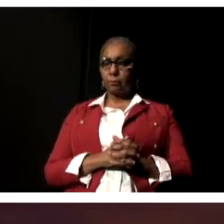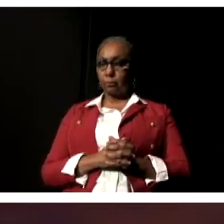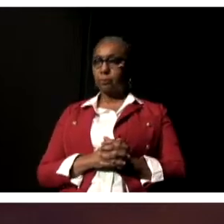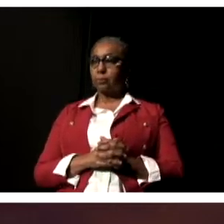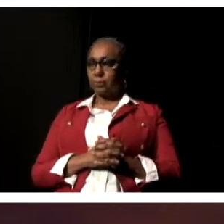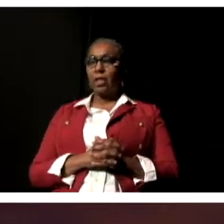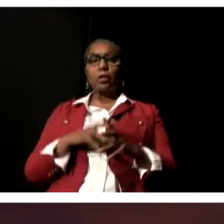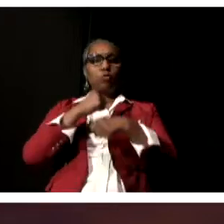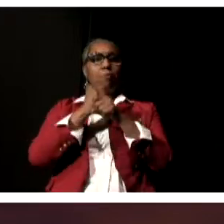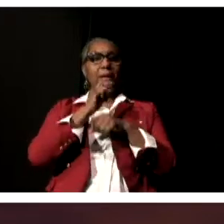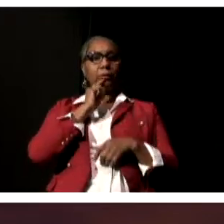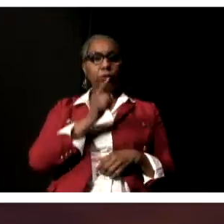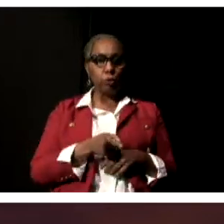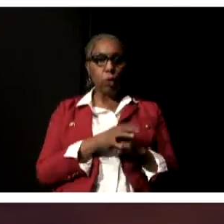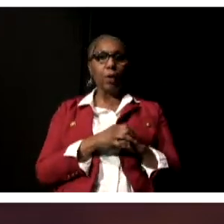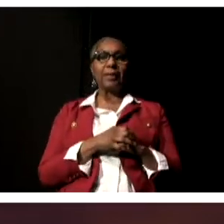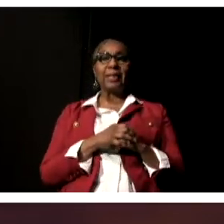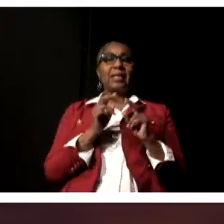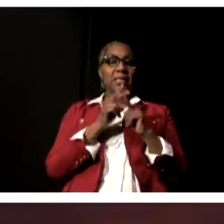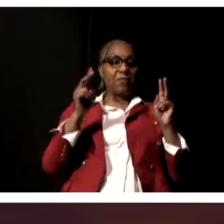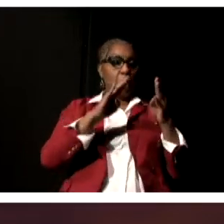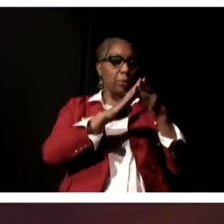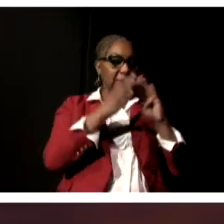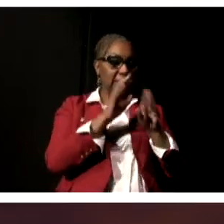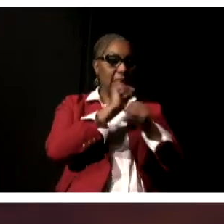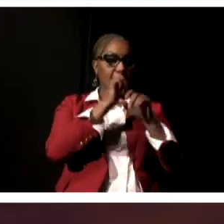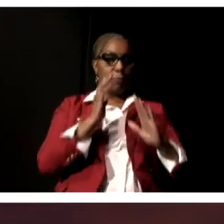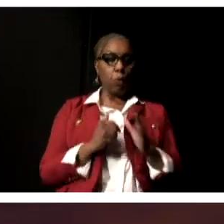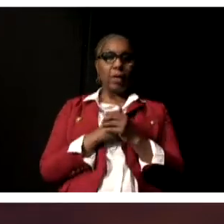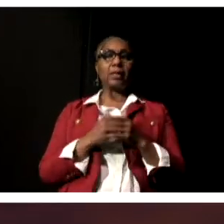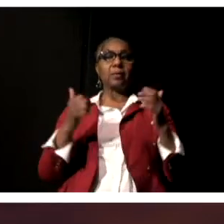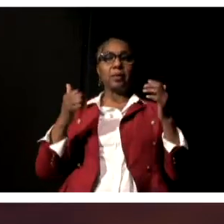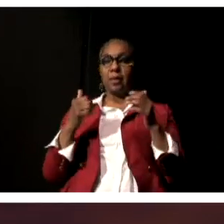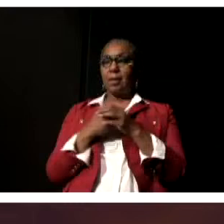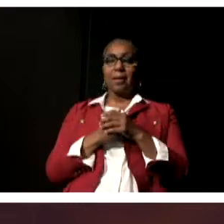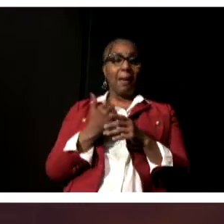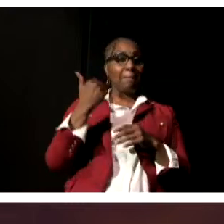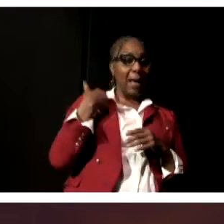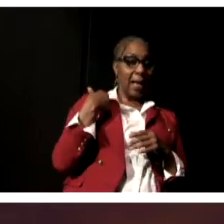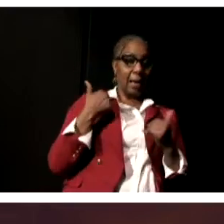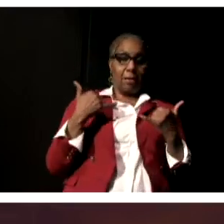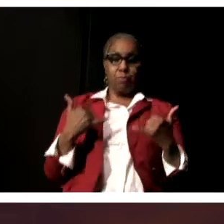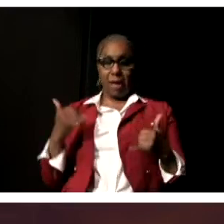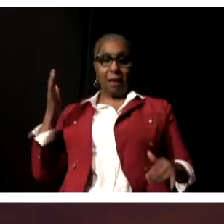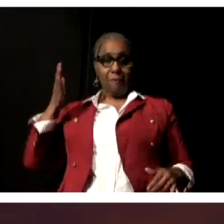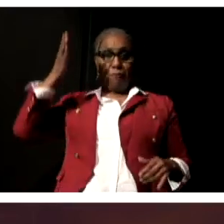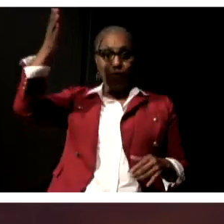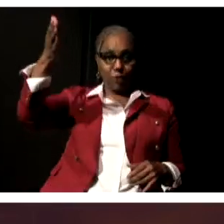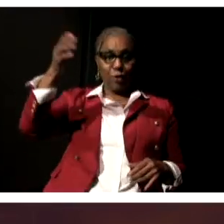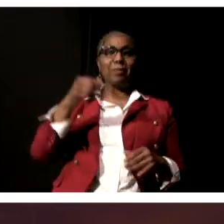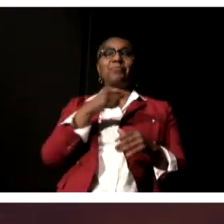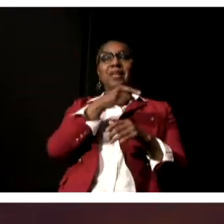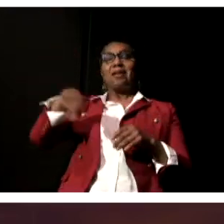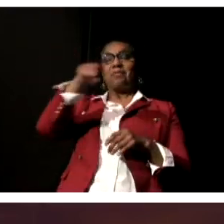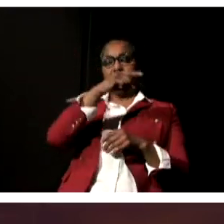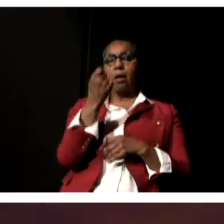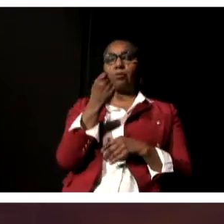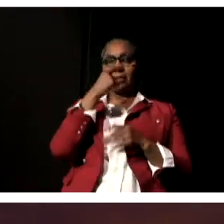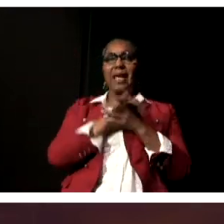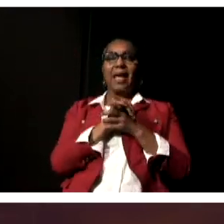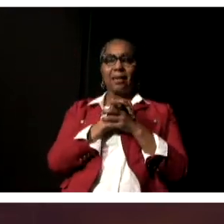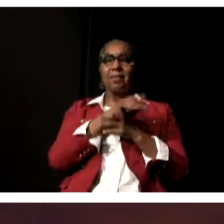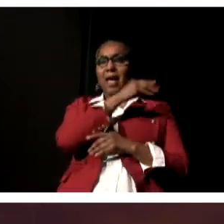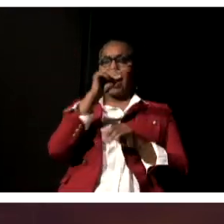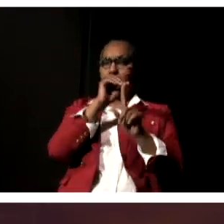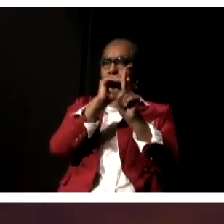To ensure the very city employees, past, present, and future, they understand and are